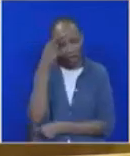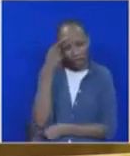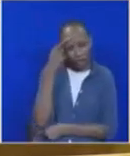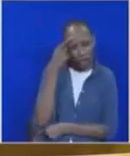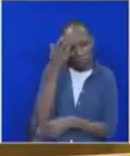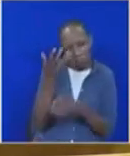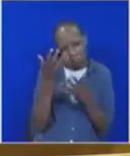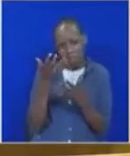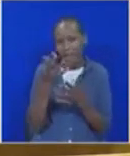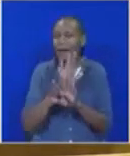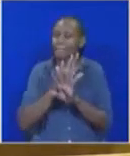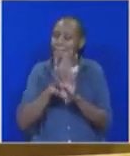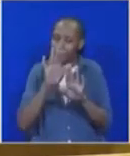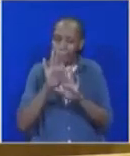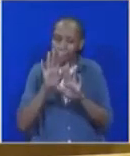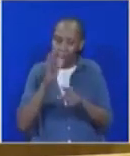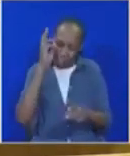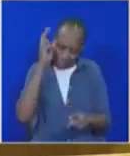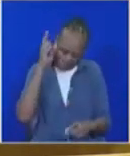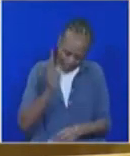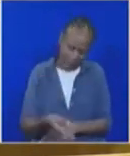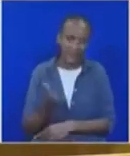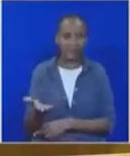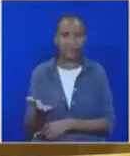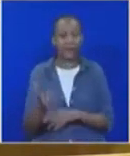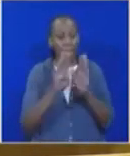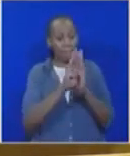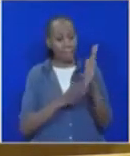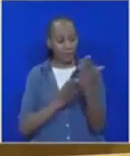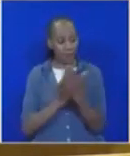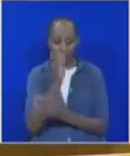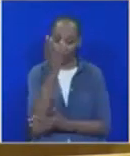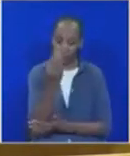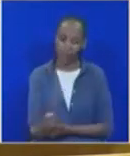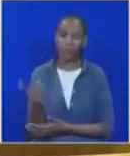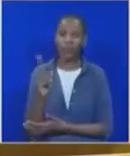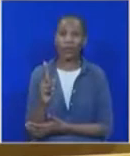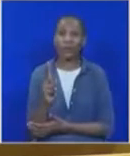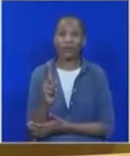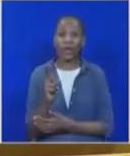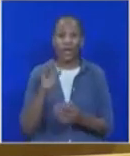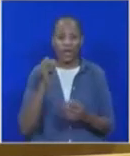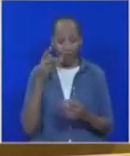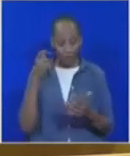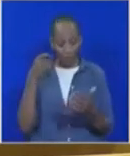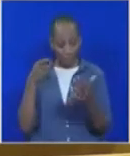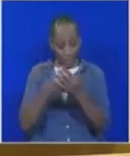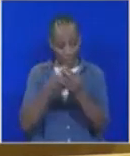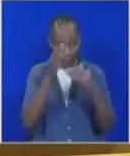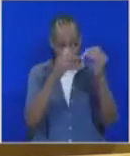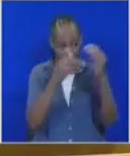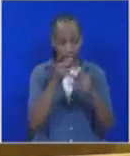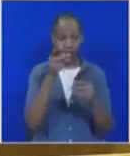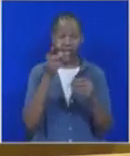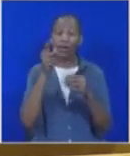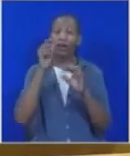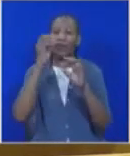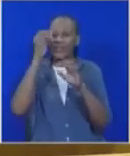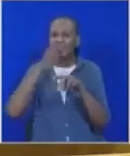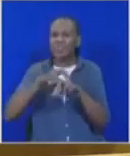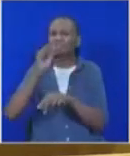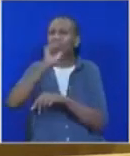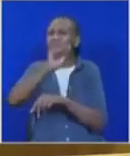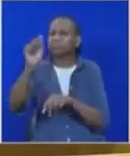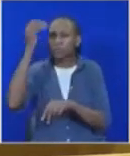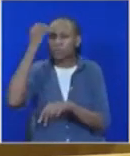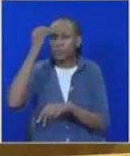imperative must. Furthermore, the Bill of Rights asserts that for the purposes of expropriation, the public interest includes the nation's commitment